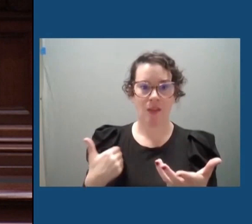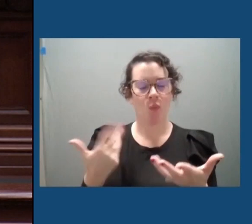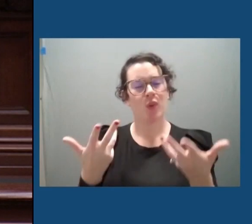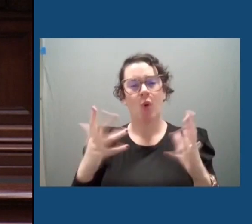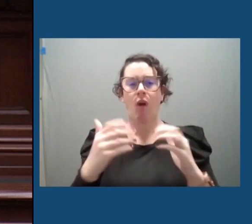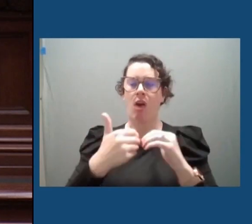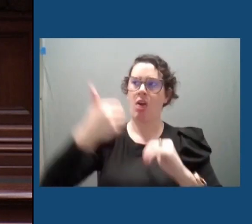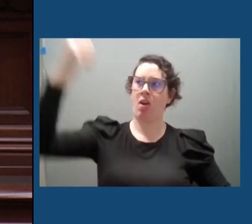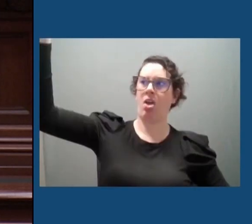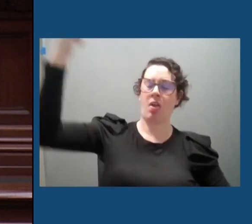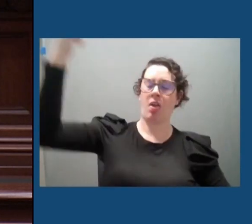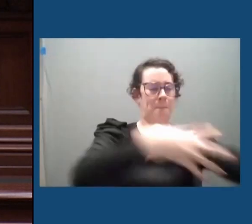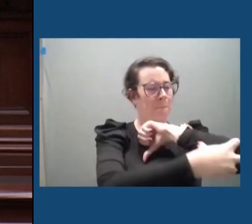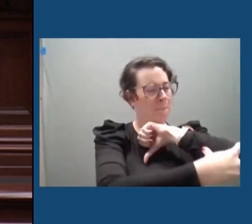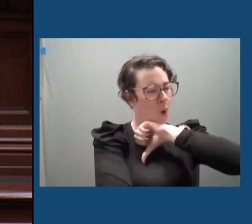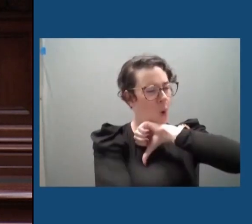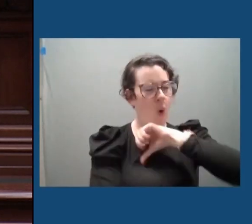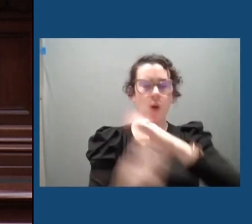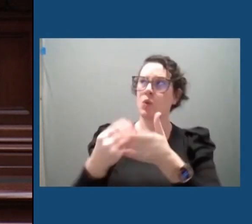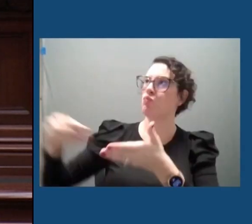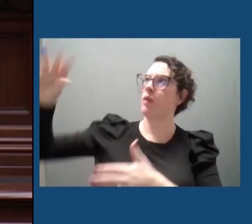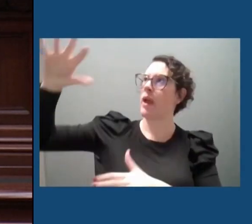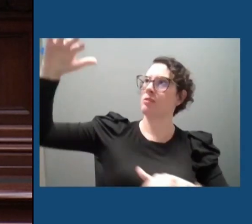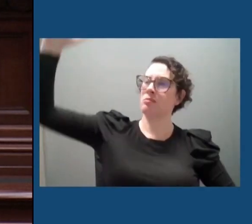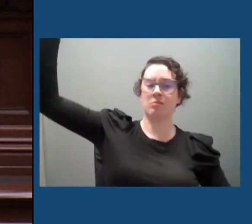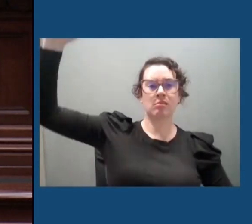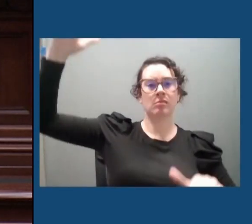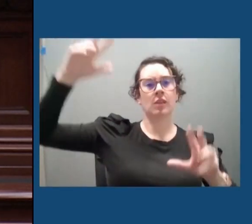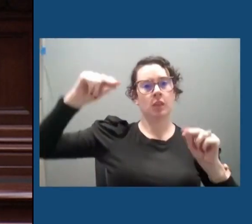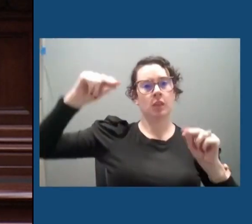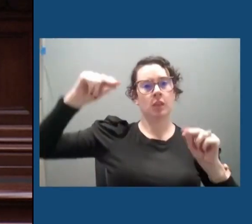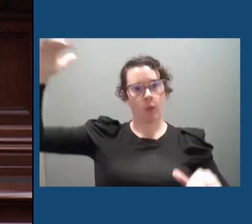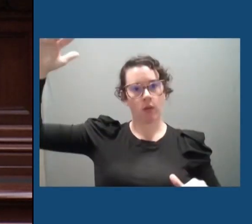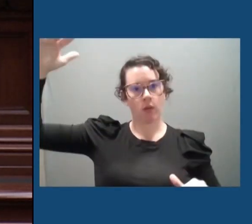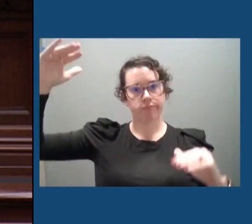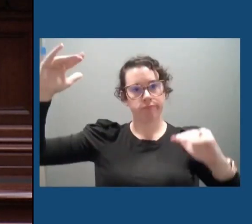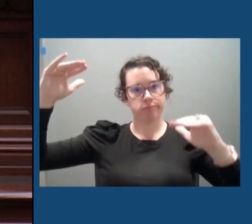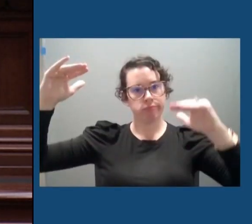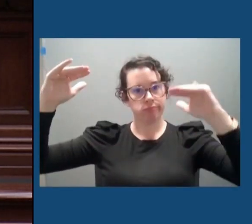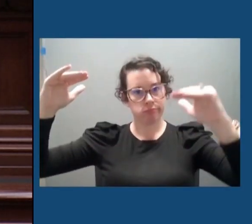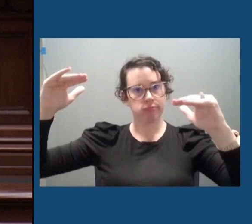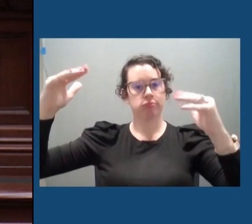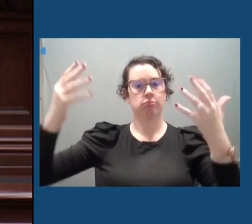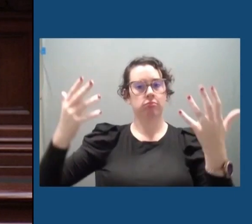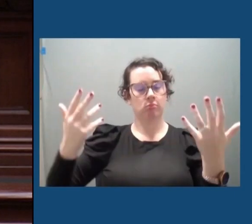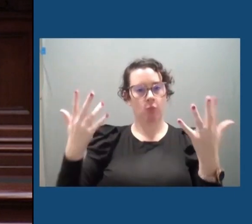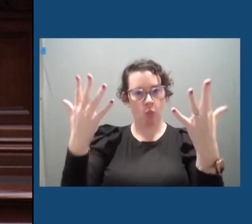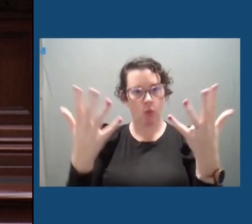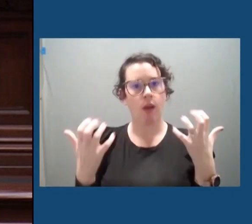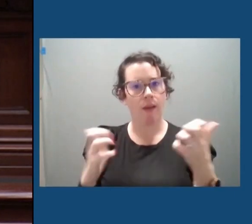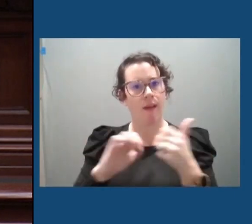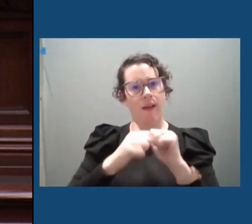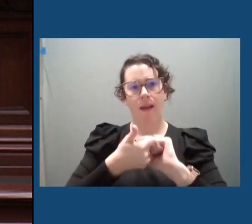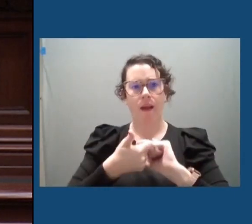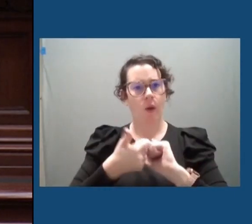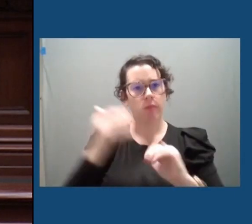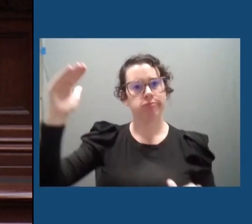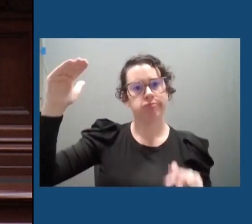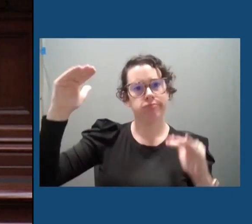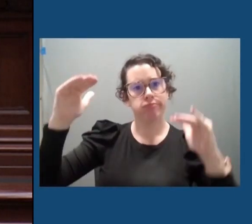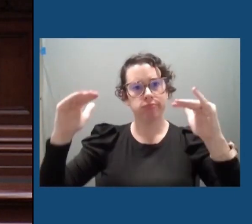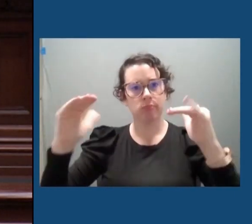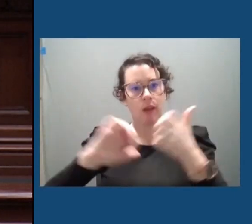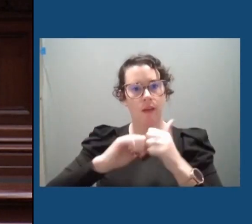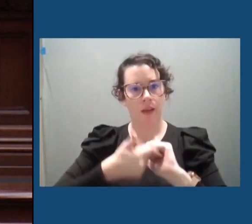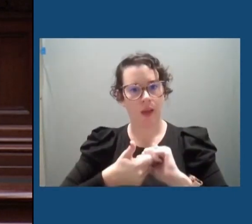poor. We want to build a bridge to the middle class and beyond. Today I've told you how we'll build that bridge in